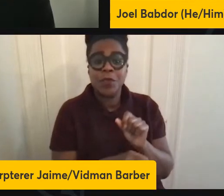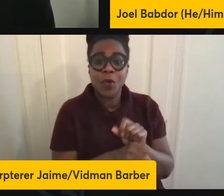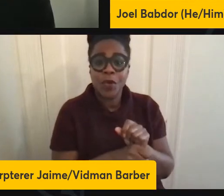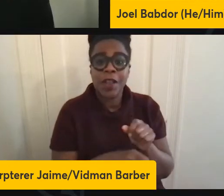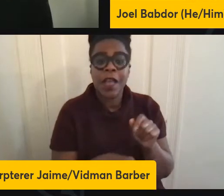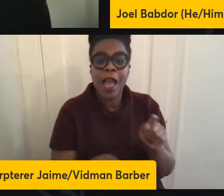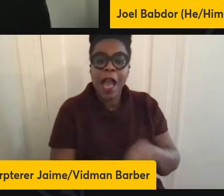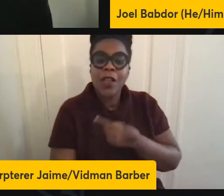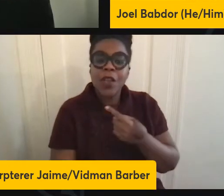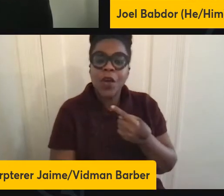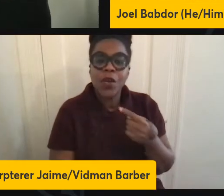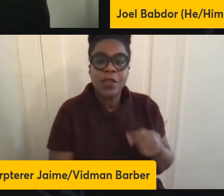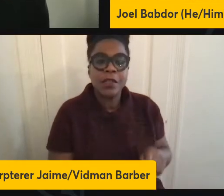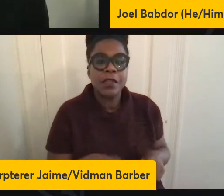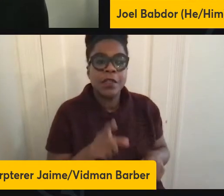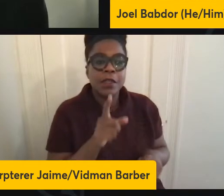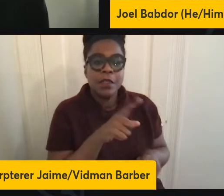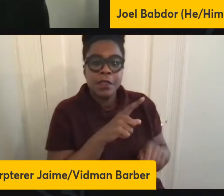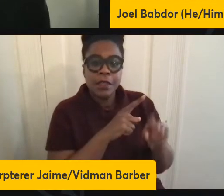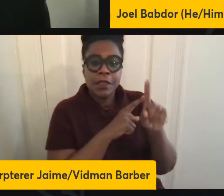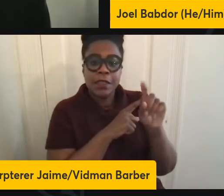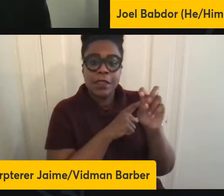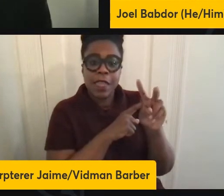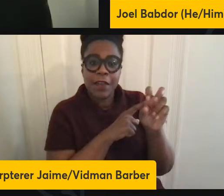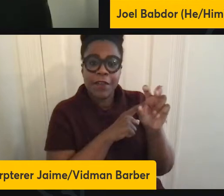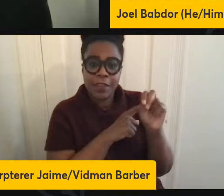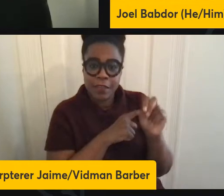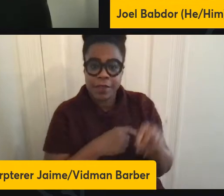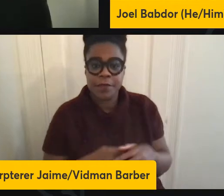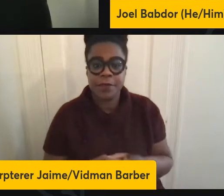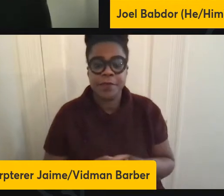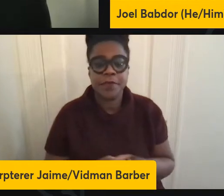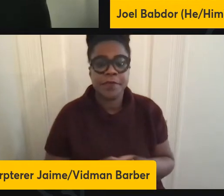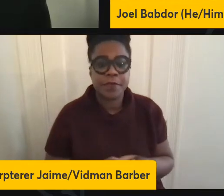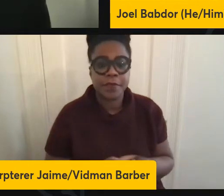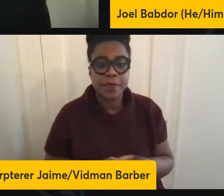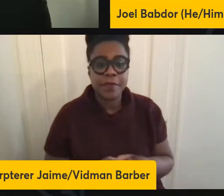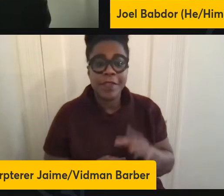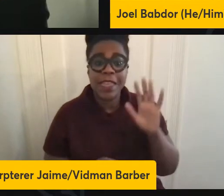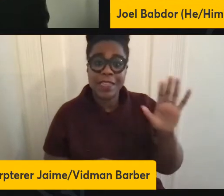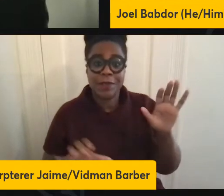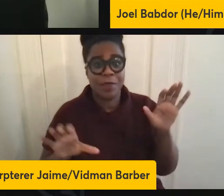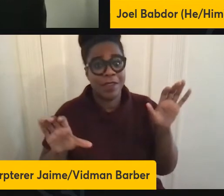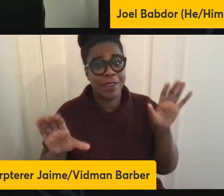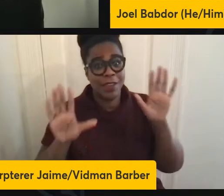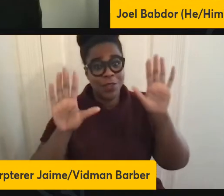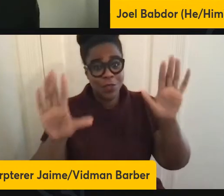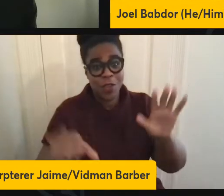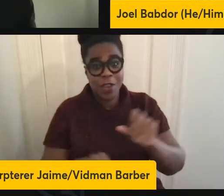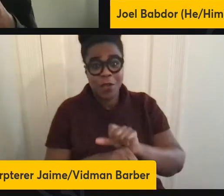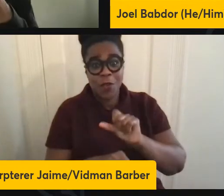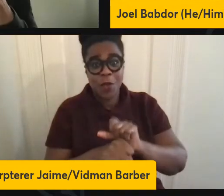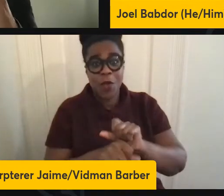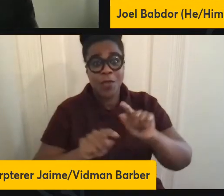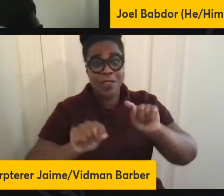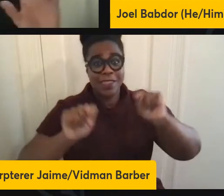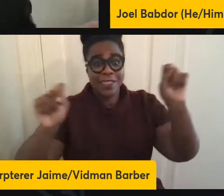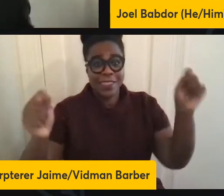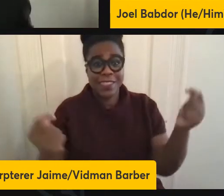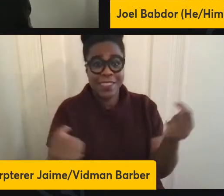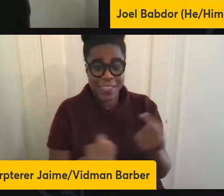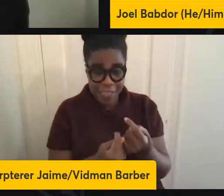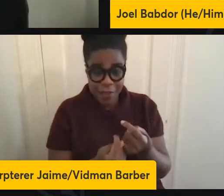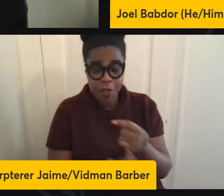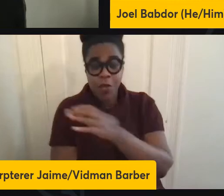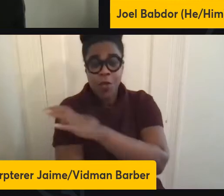on? Yeah, it's very it's been very great working with an entire team of both the